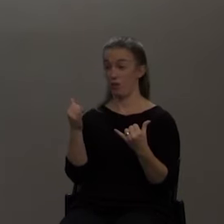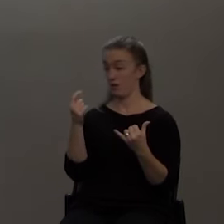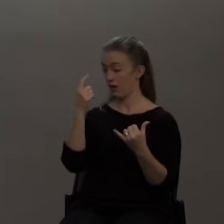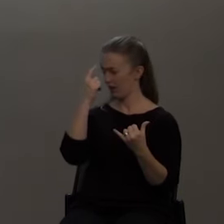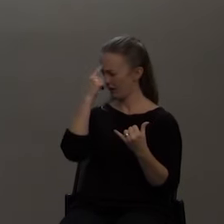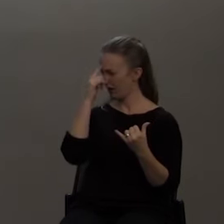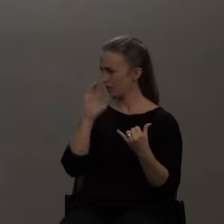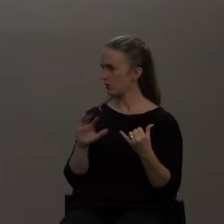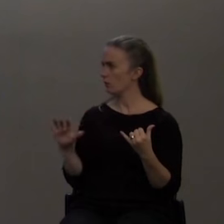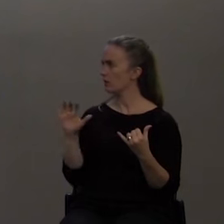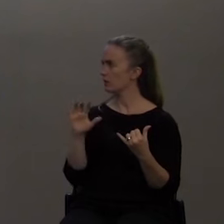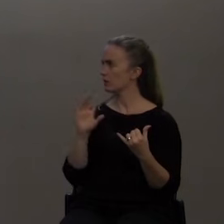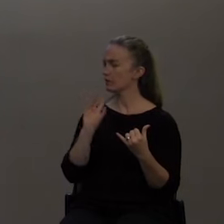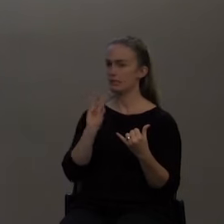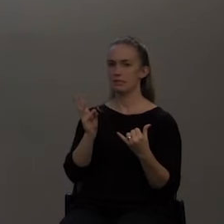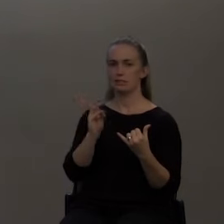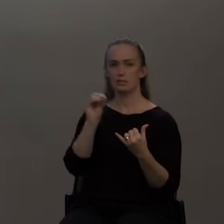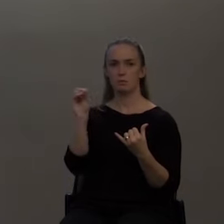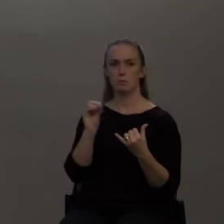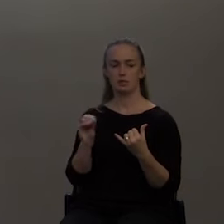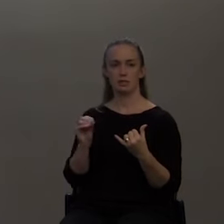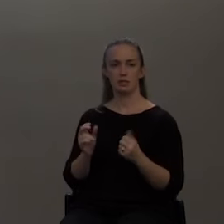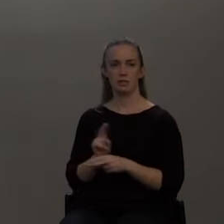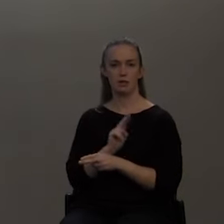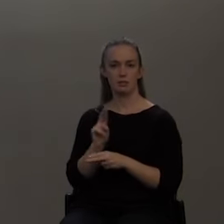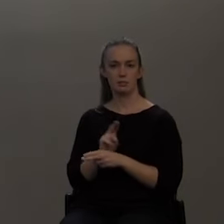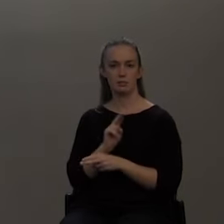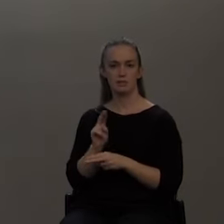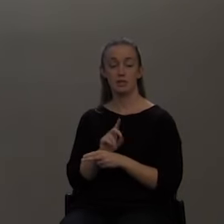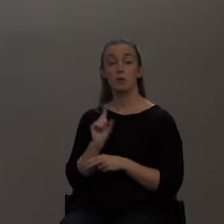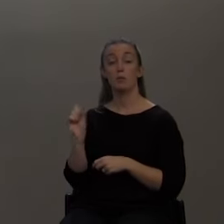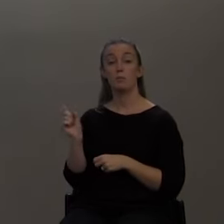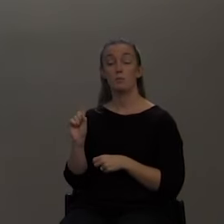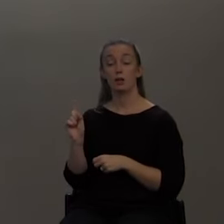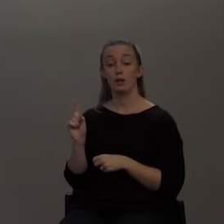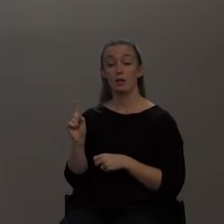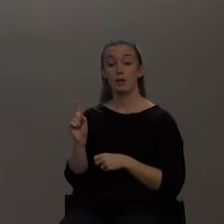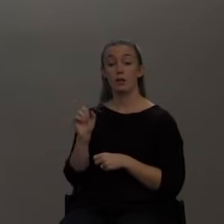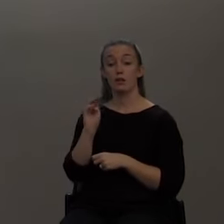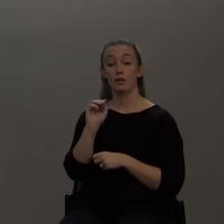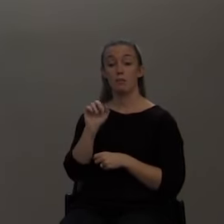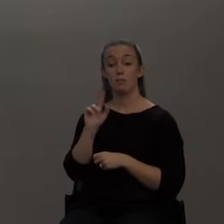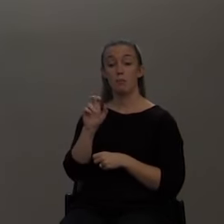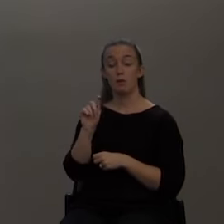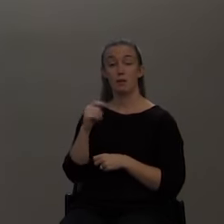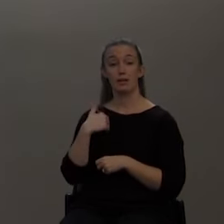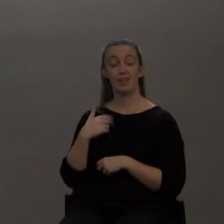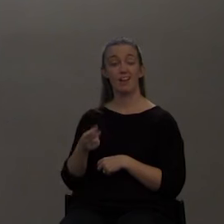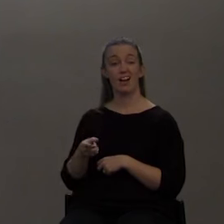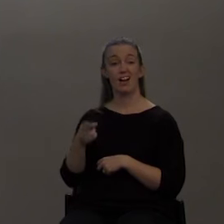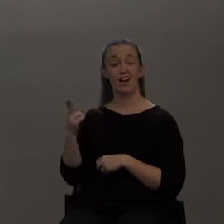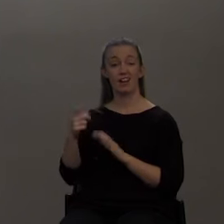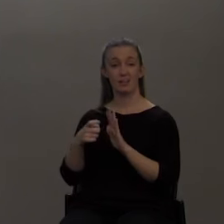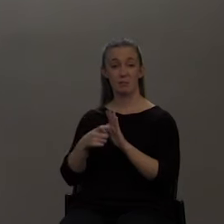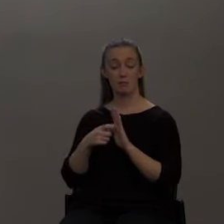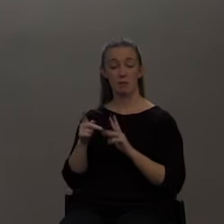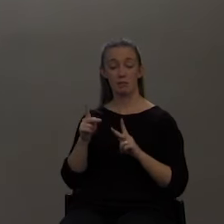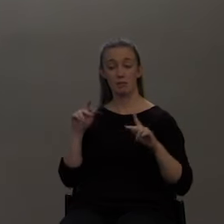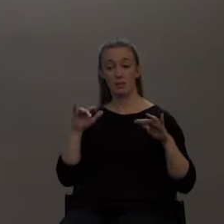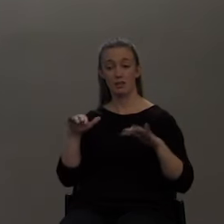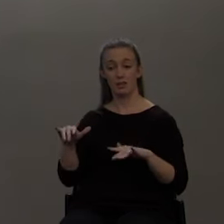it's 60% occupancy, where the market has such high demand that